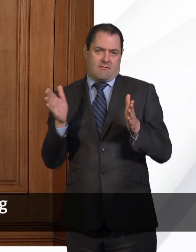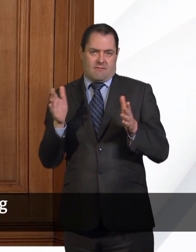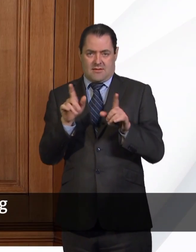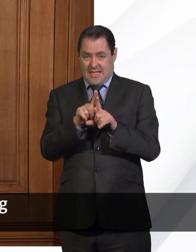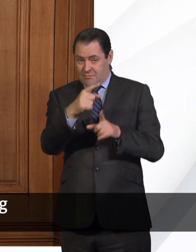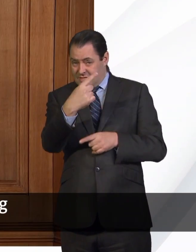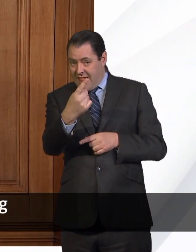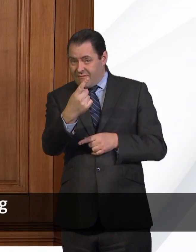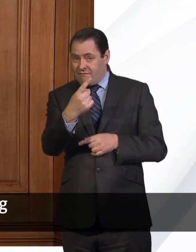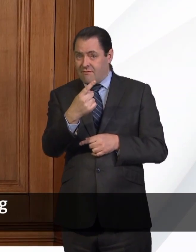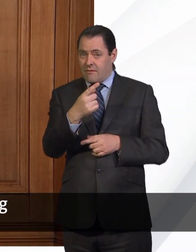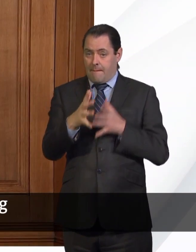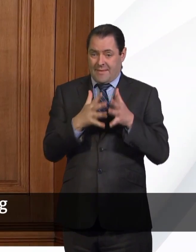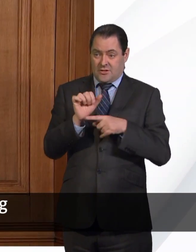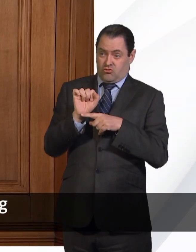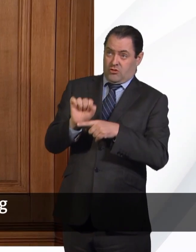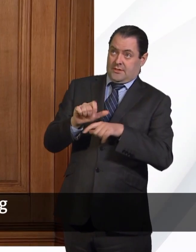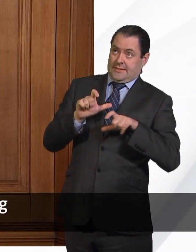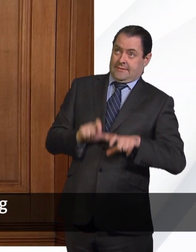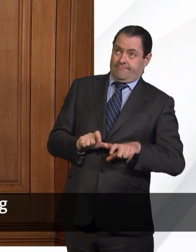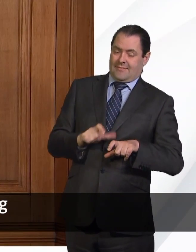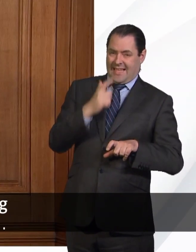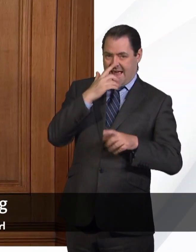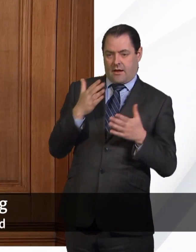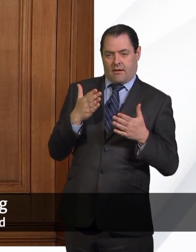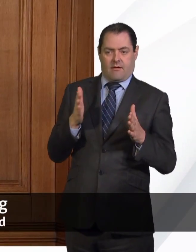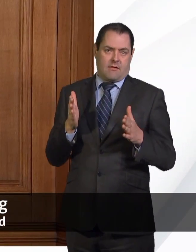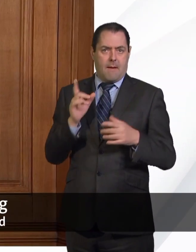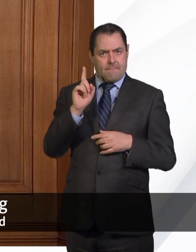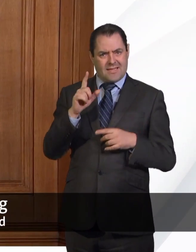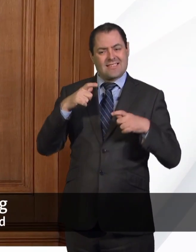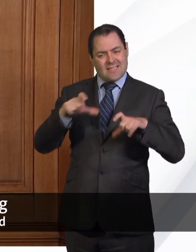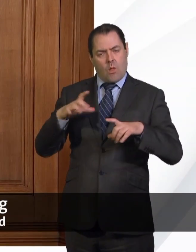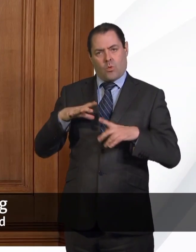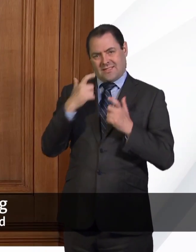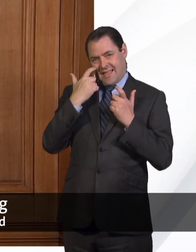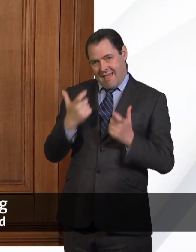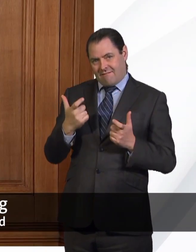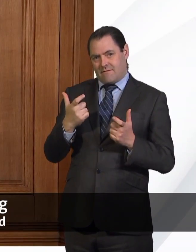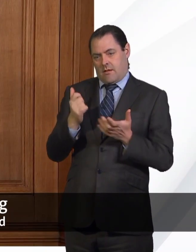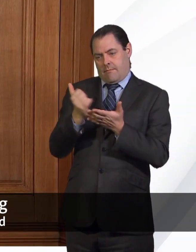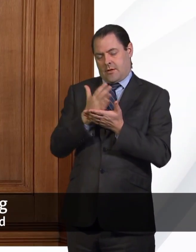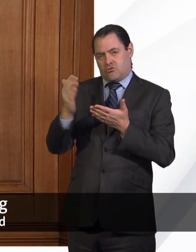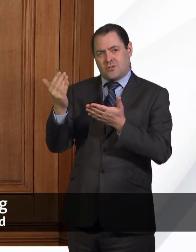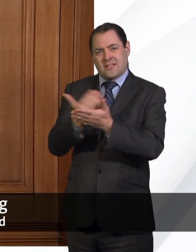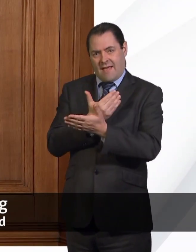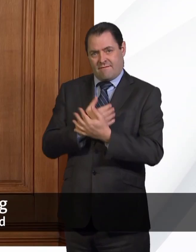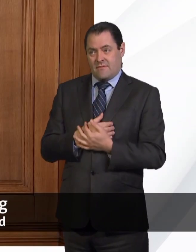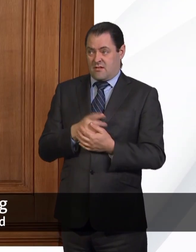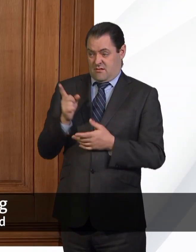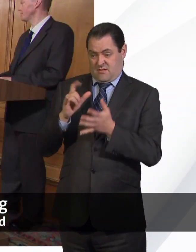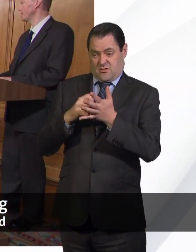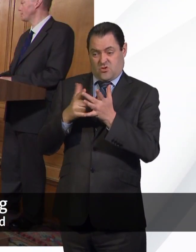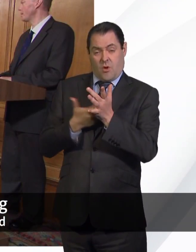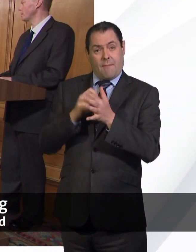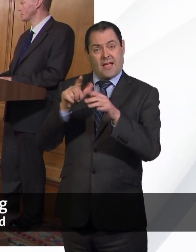others, come out from the shielding, but still remain very cautious. Because, as Sir Patrick was pointing out, as the Prime Minister was